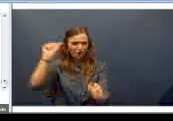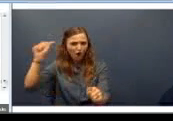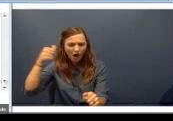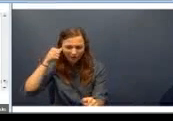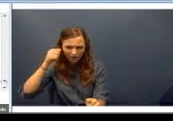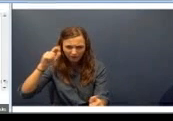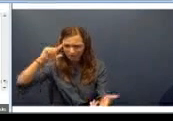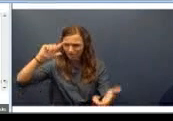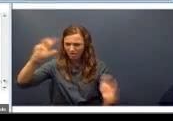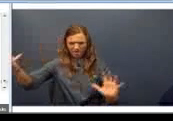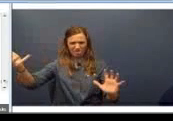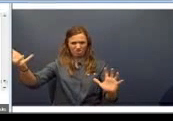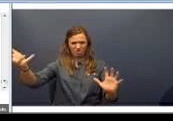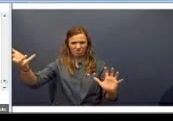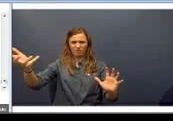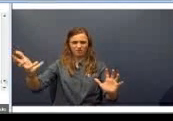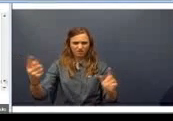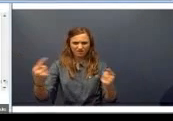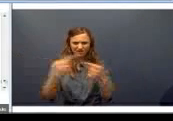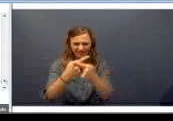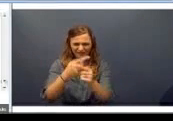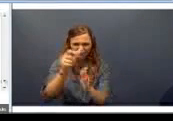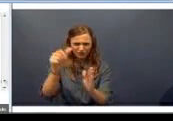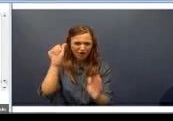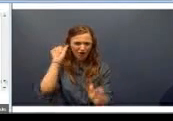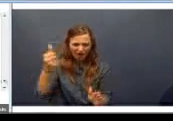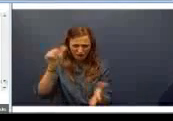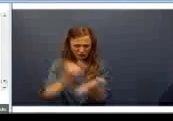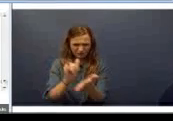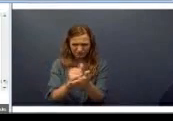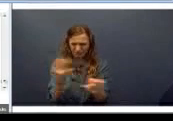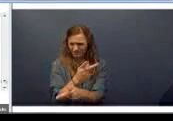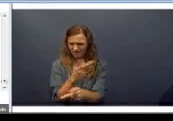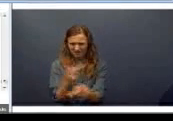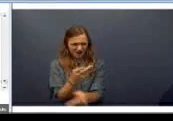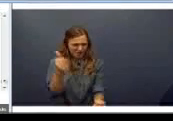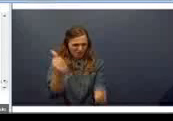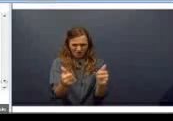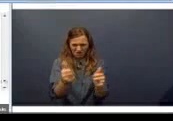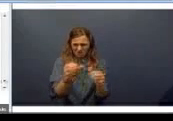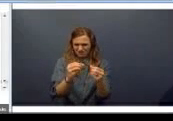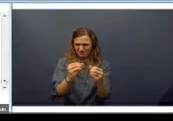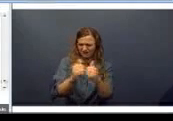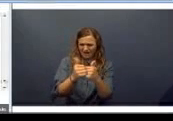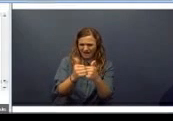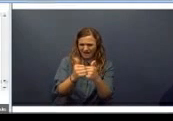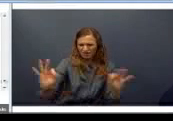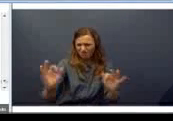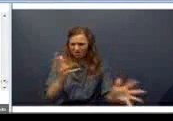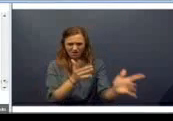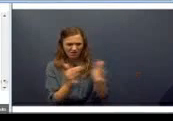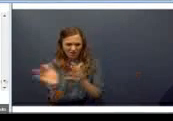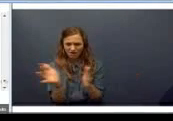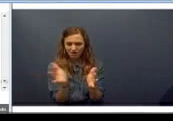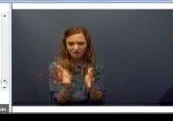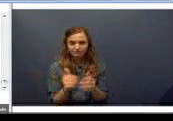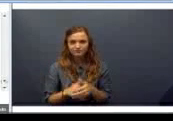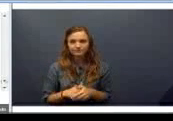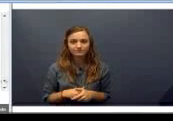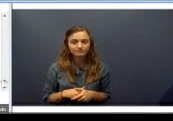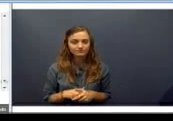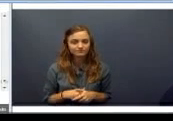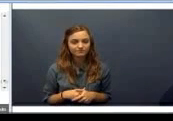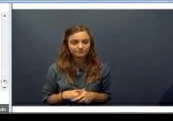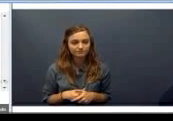video that starts playing automatically with audio creates a bunch of conflicting audio, and then it's impossible to figure out how to turn off the